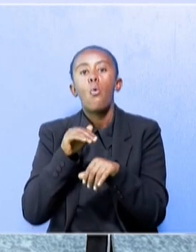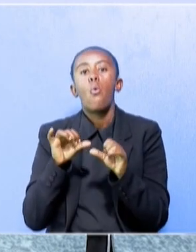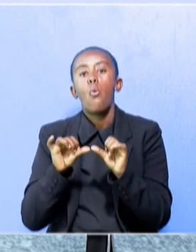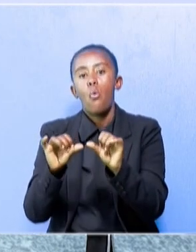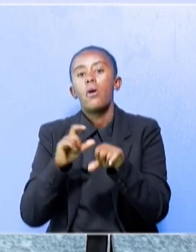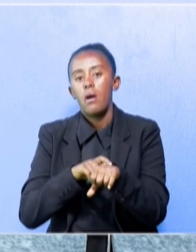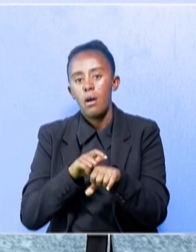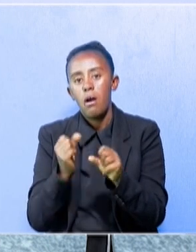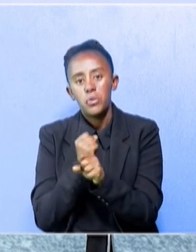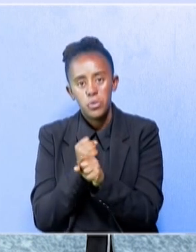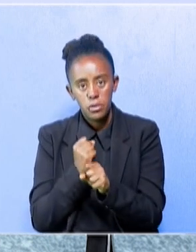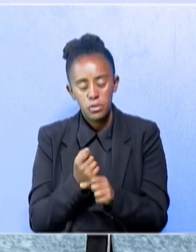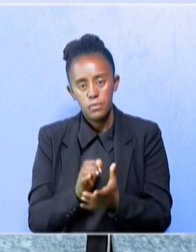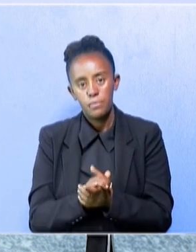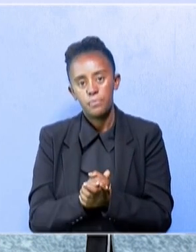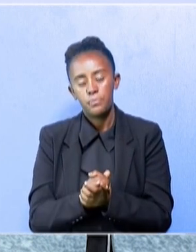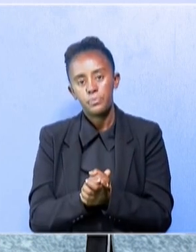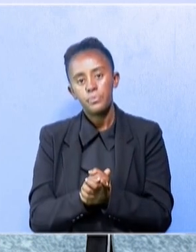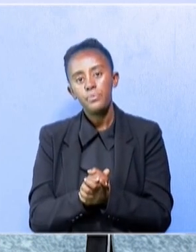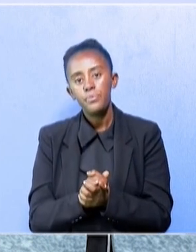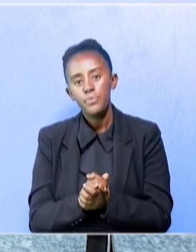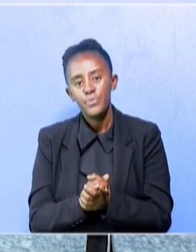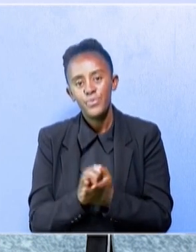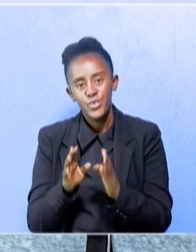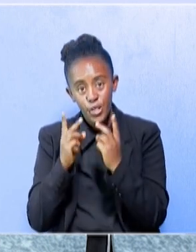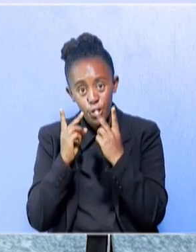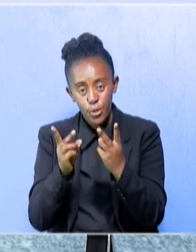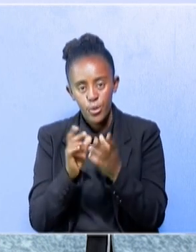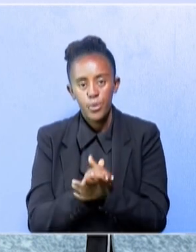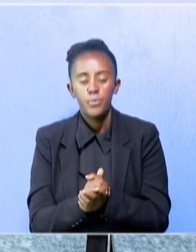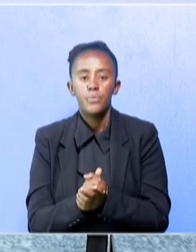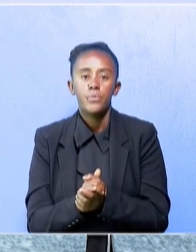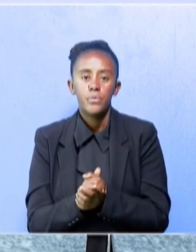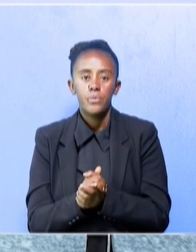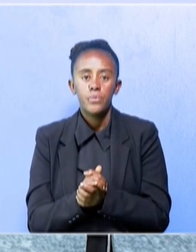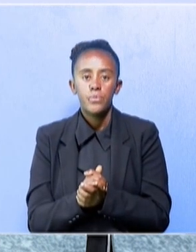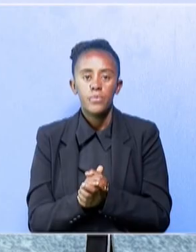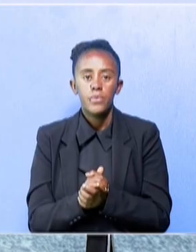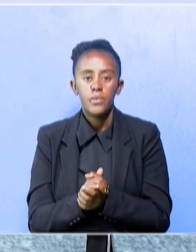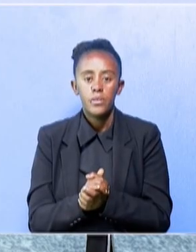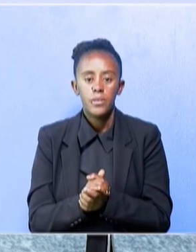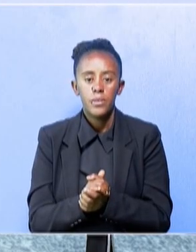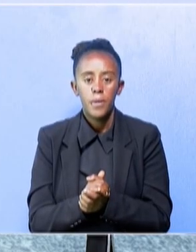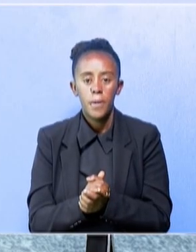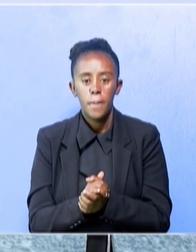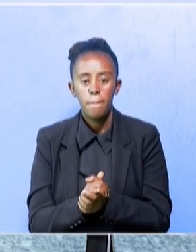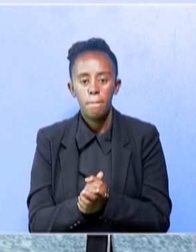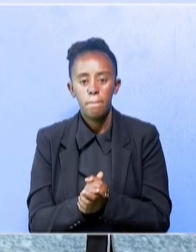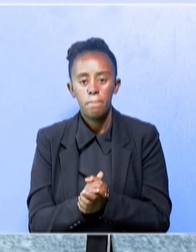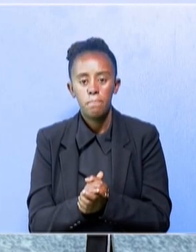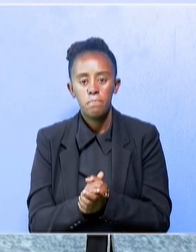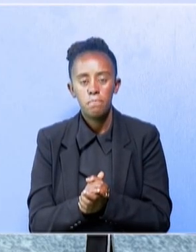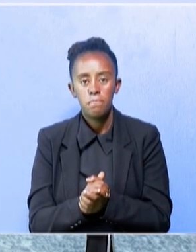actions. Ongoing actions. Let's go and see the simultaneous actions. I will come to